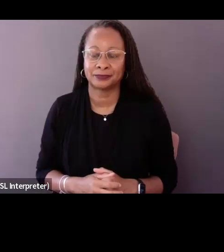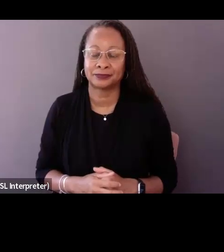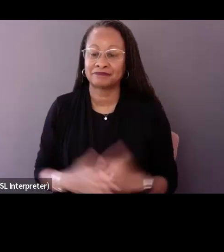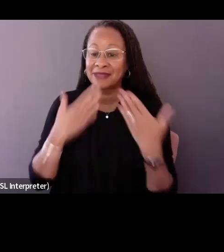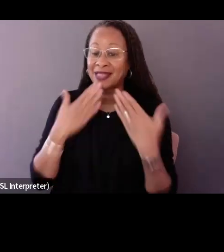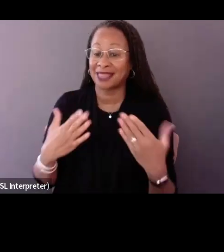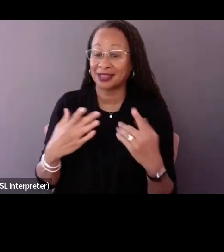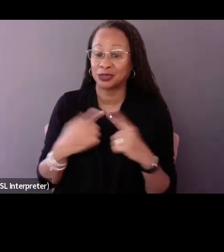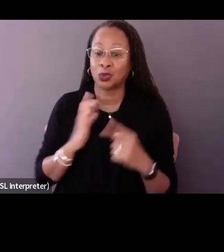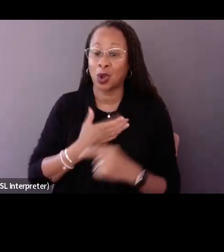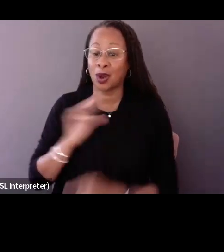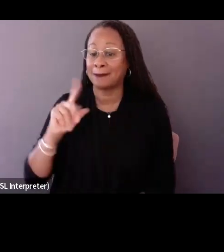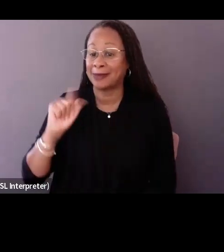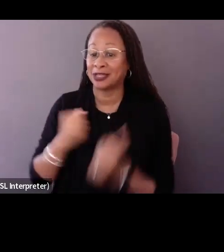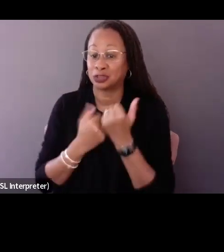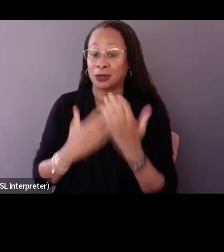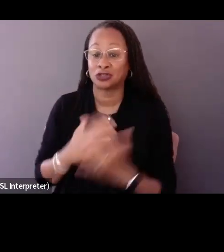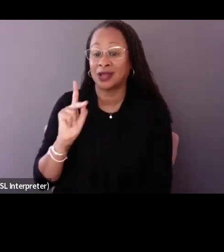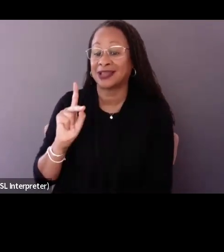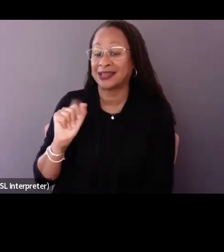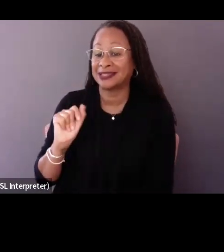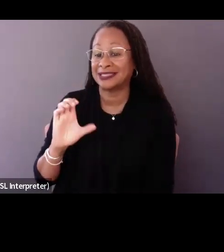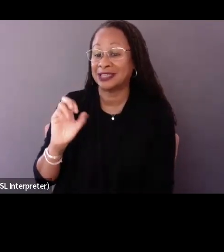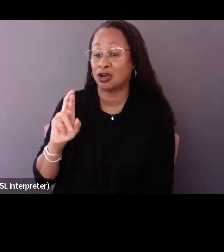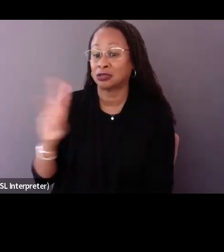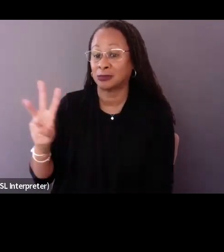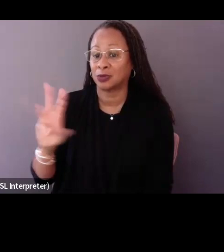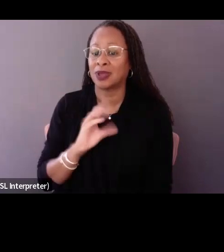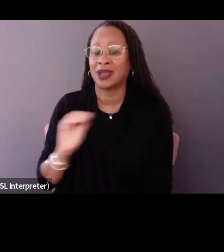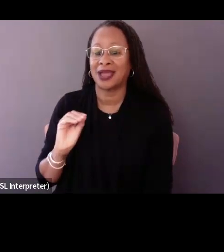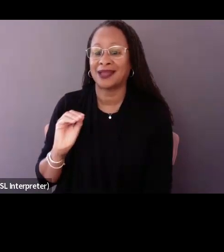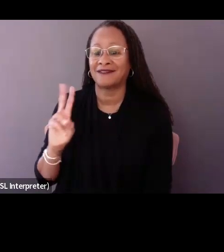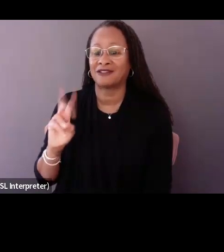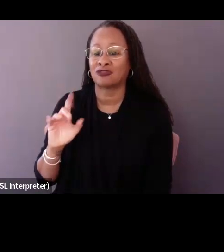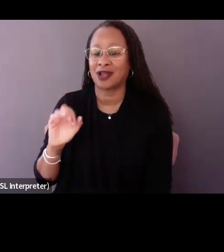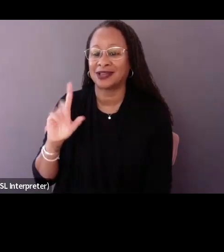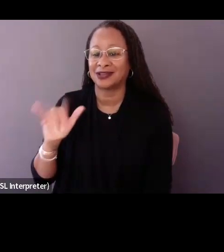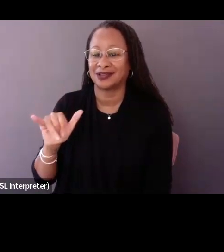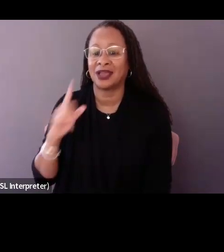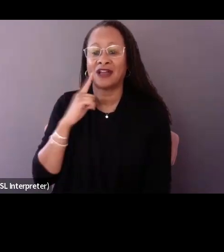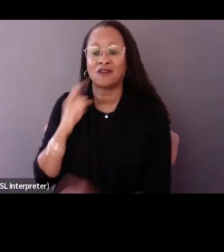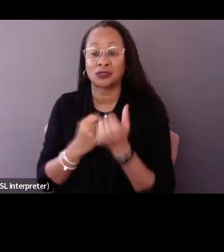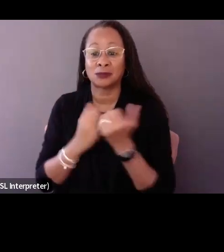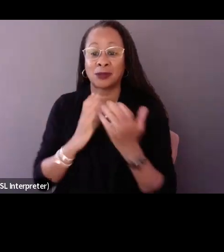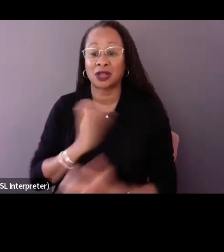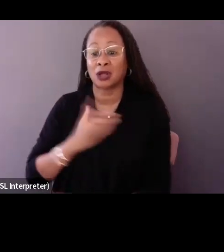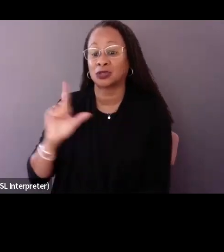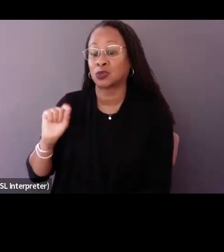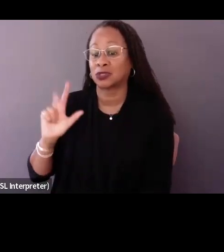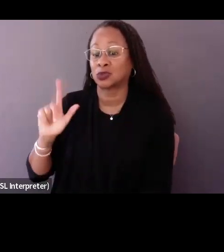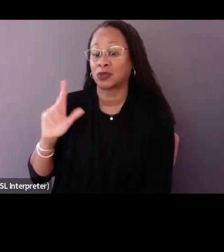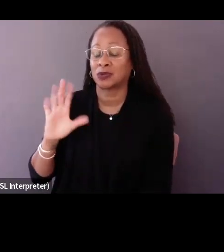Thank you to our media sponsors, KCRW and Variety, for sponsoring our